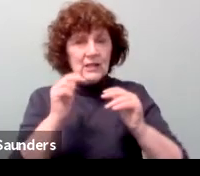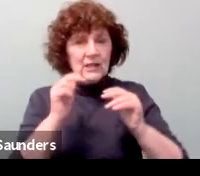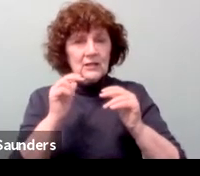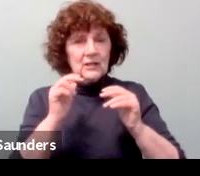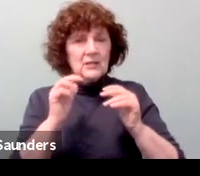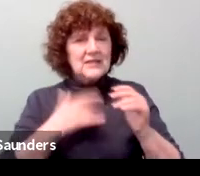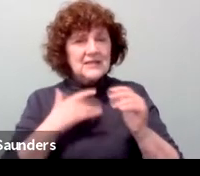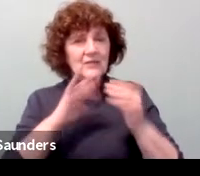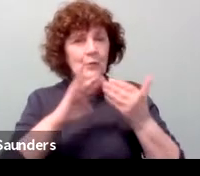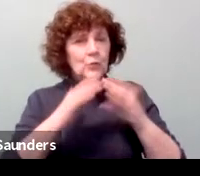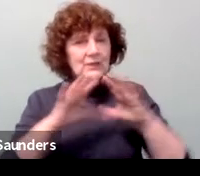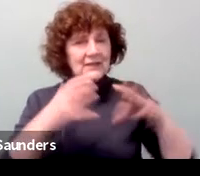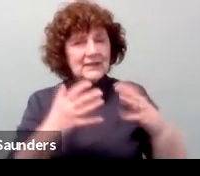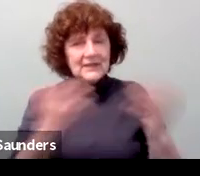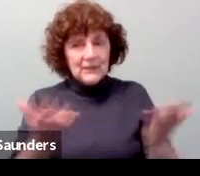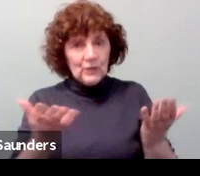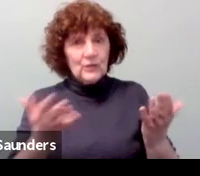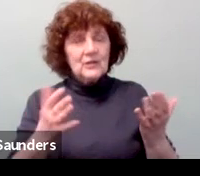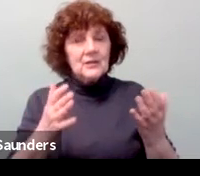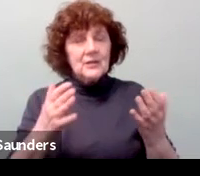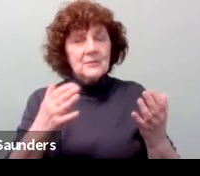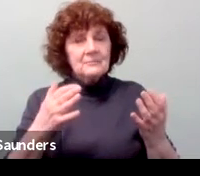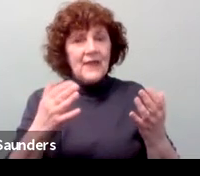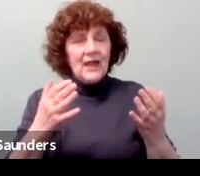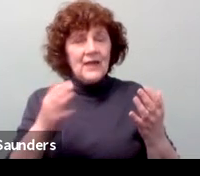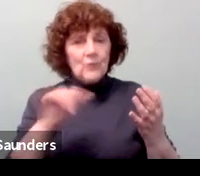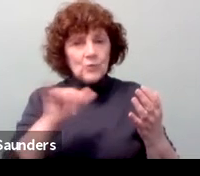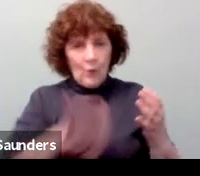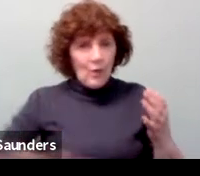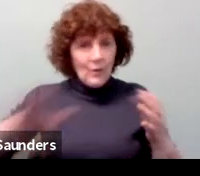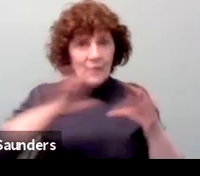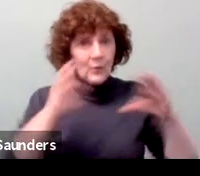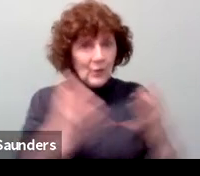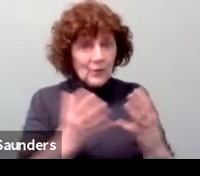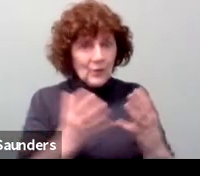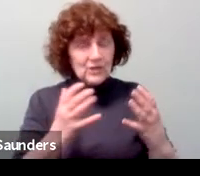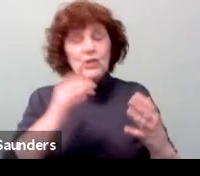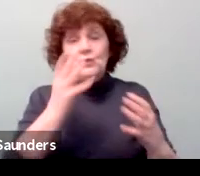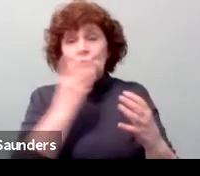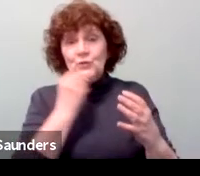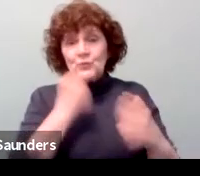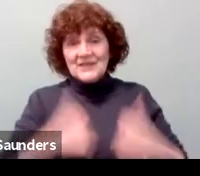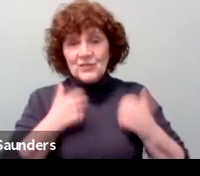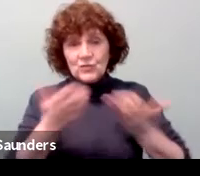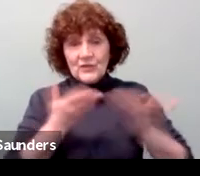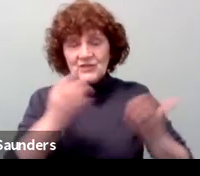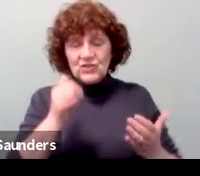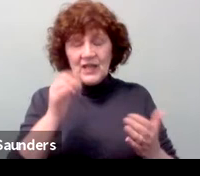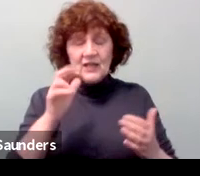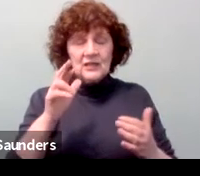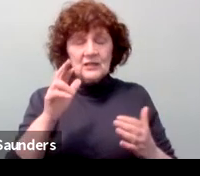world. Jewish Residential Services supports individuals with psychiatric, developmental, or